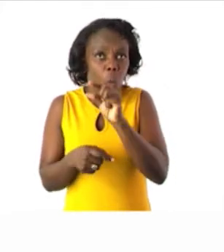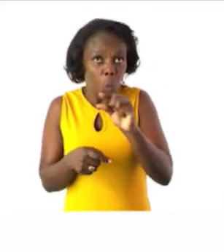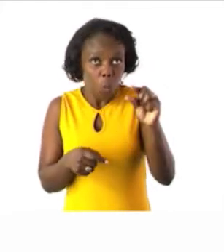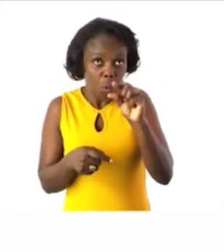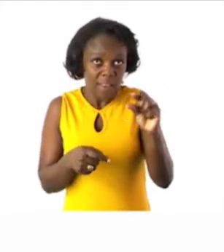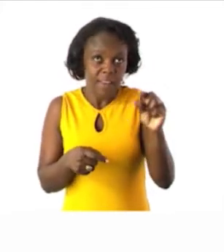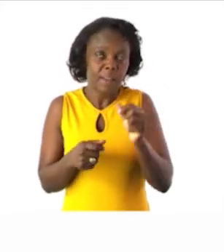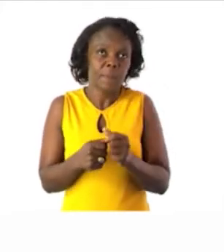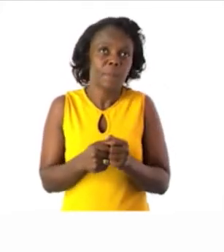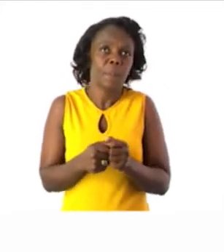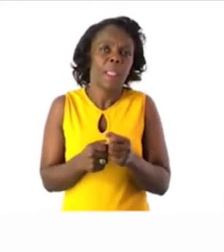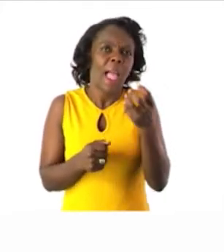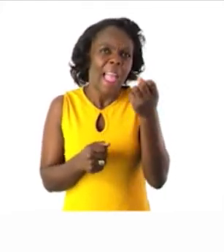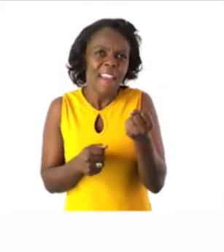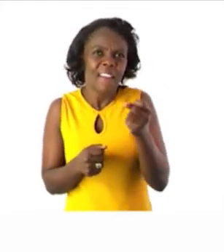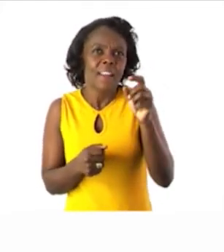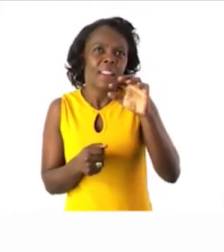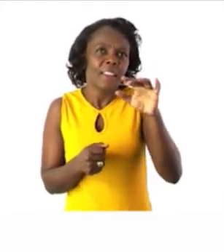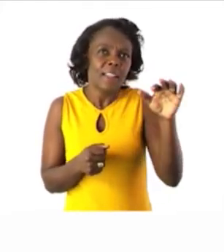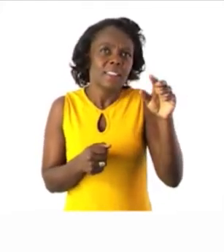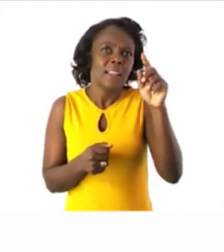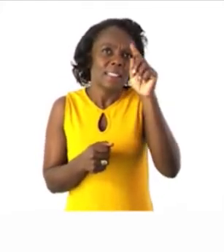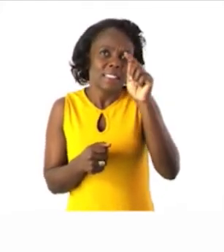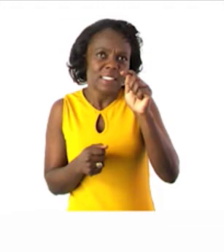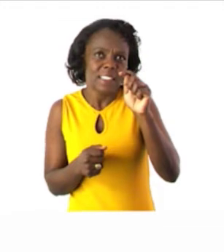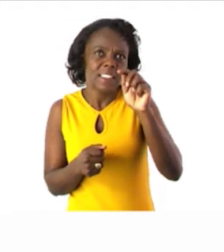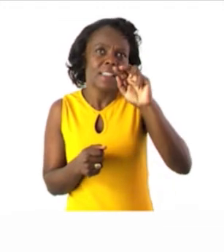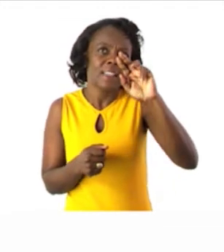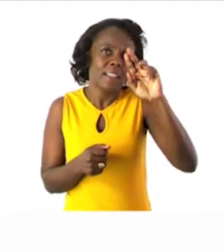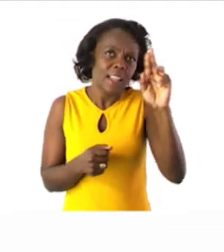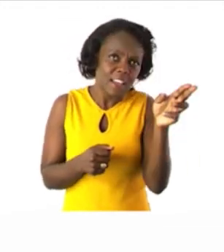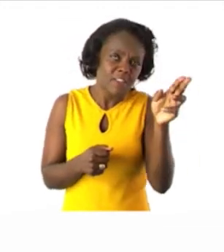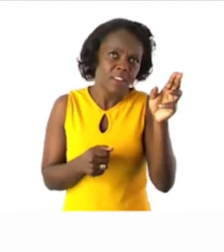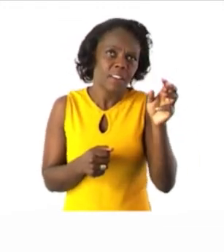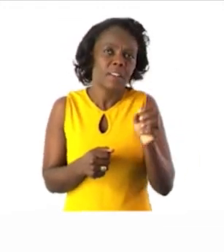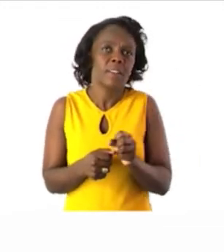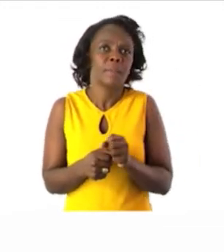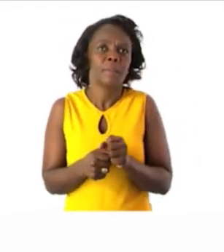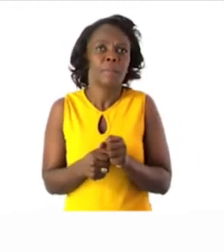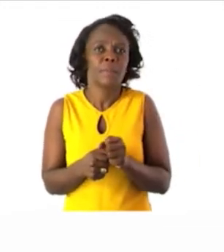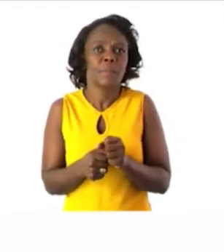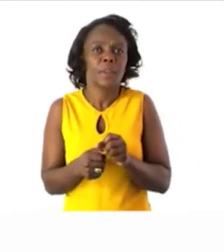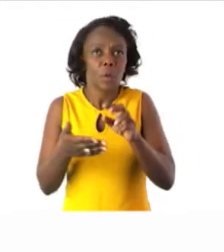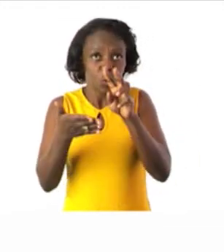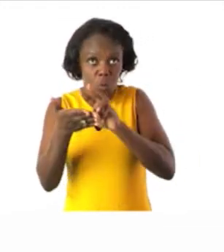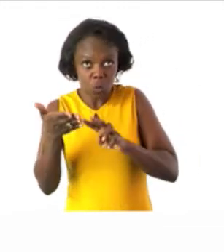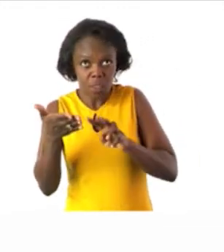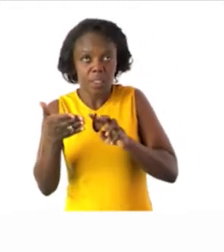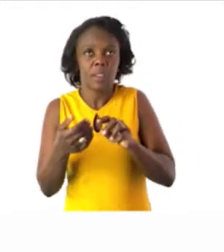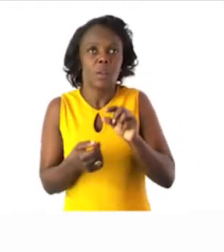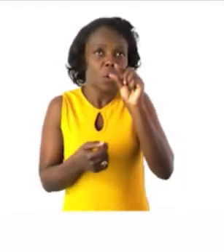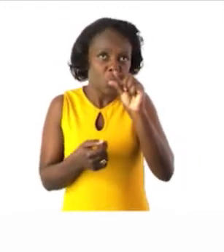The words are they, this, think, though, thorn,